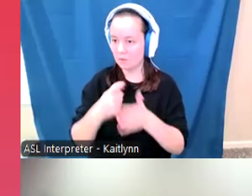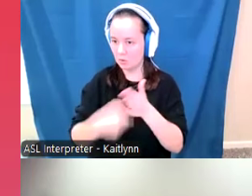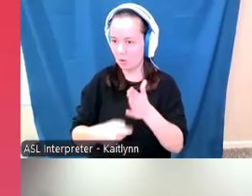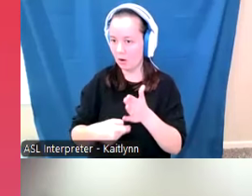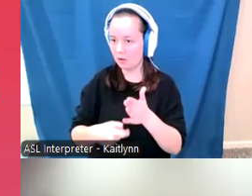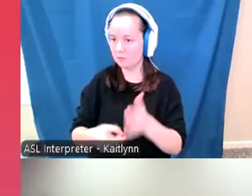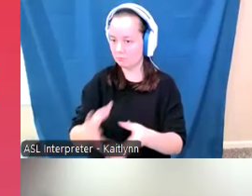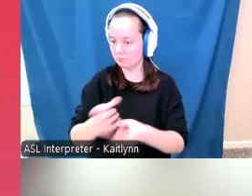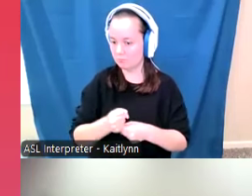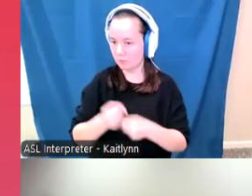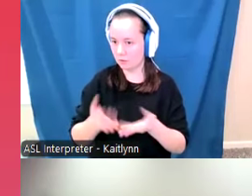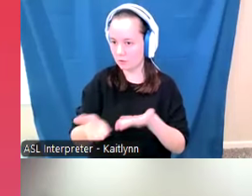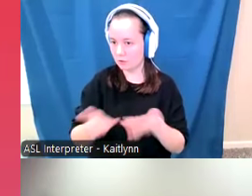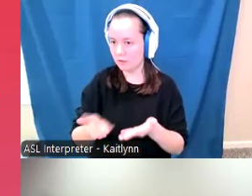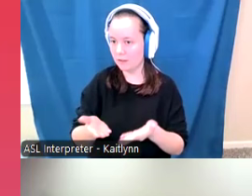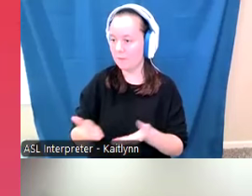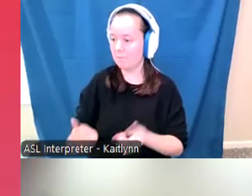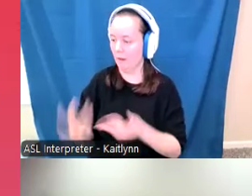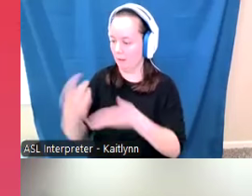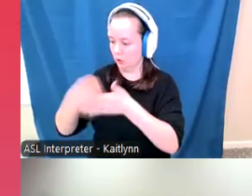cost of operating their agencies.